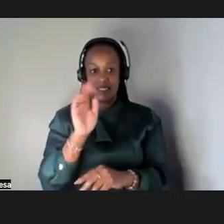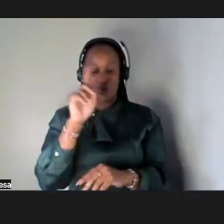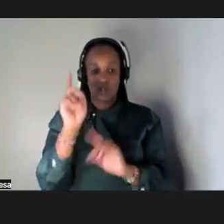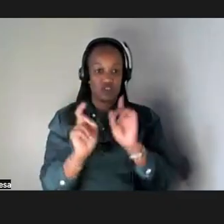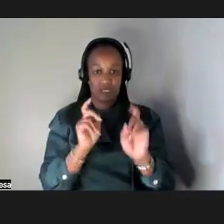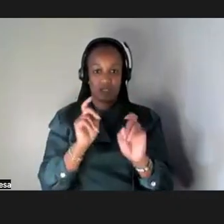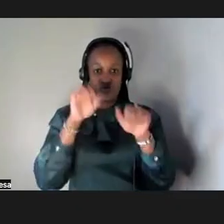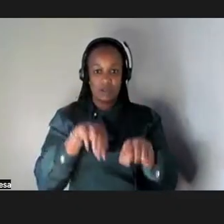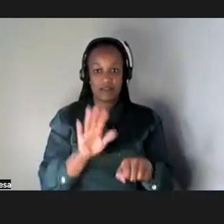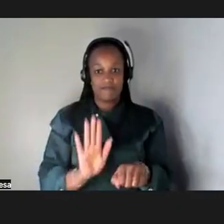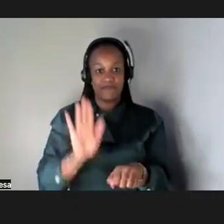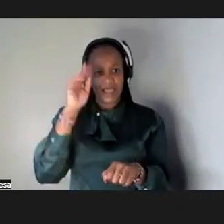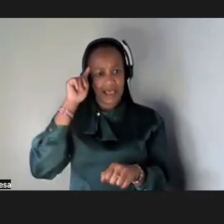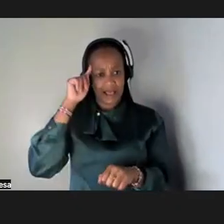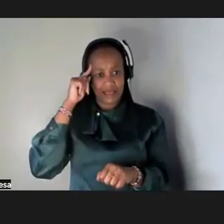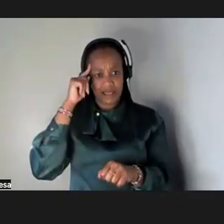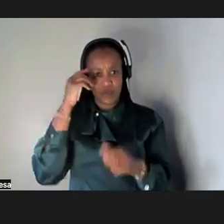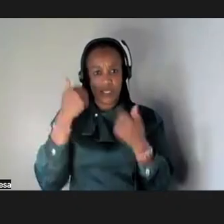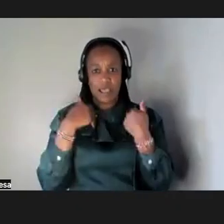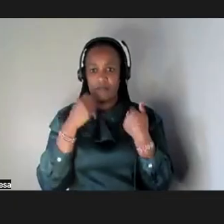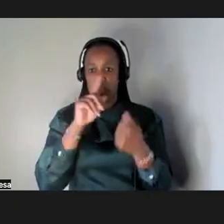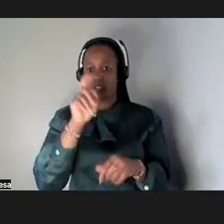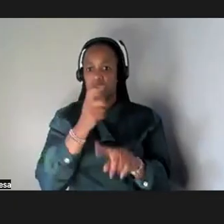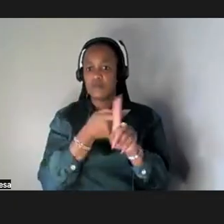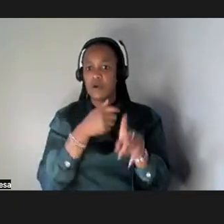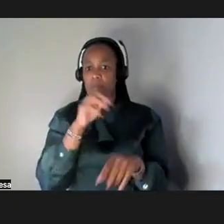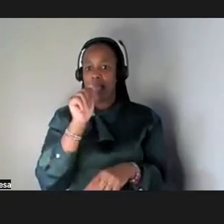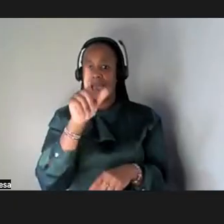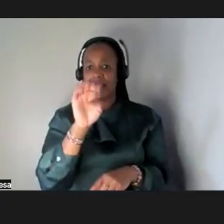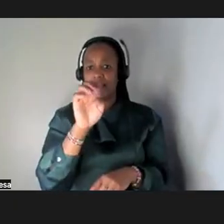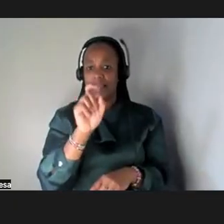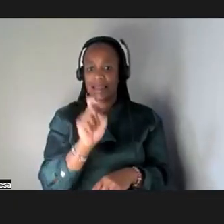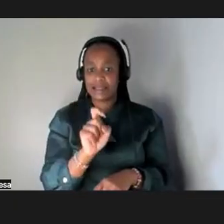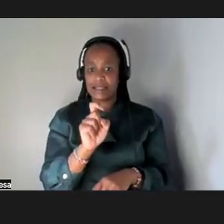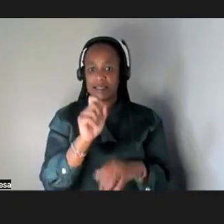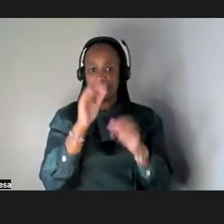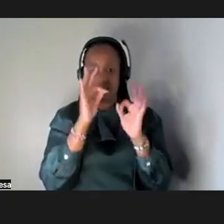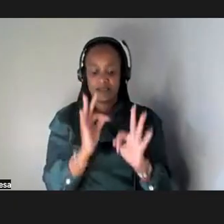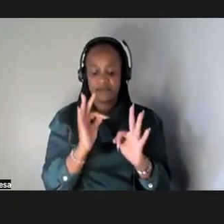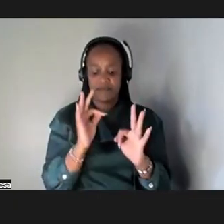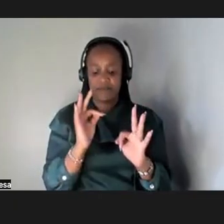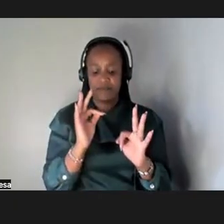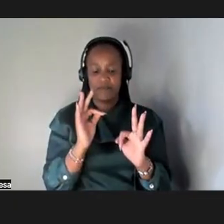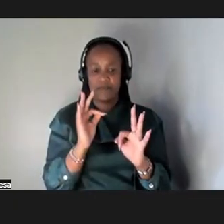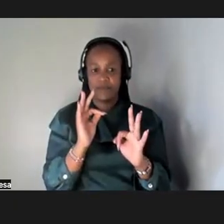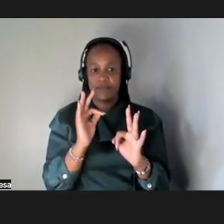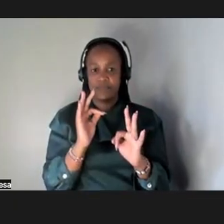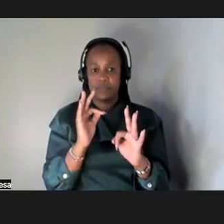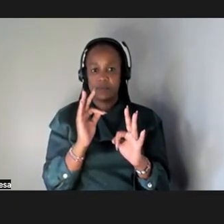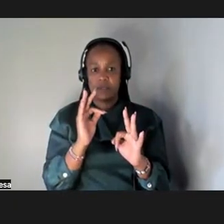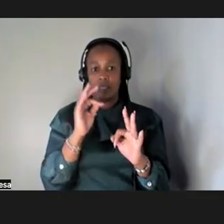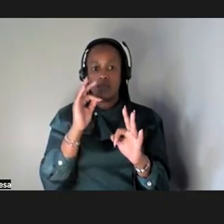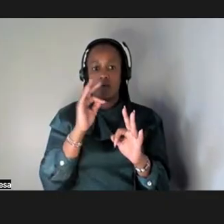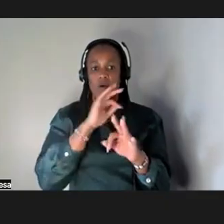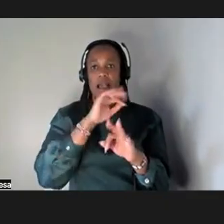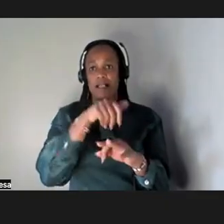think we have a question from Alice in the chat about whether it's only Narok or other hospitals in Kenya,